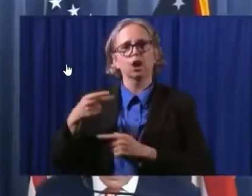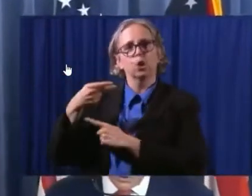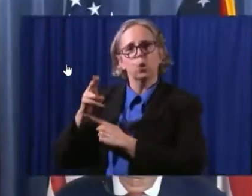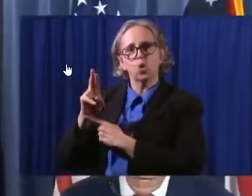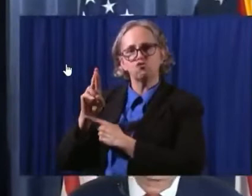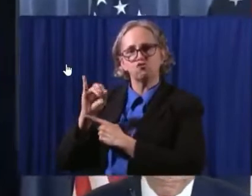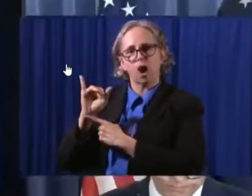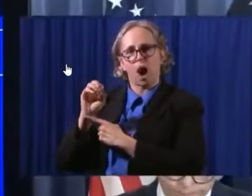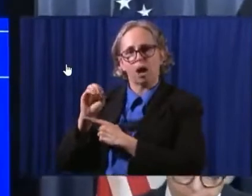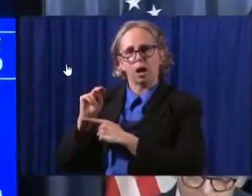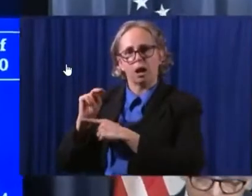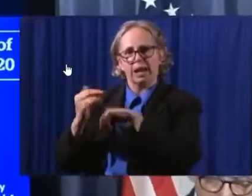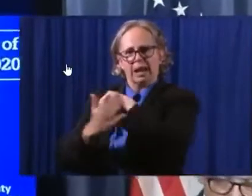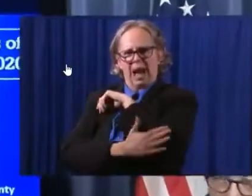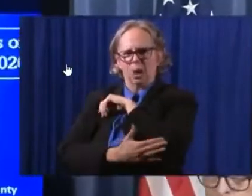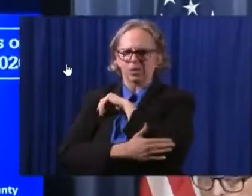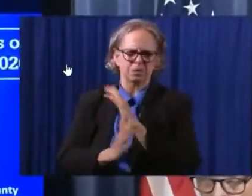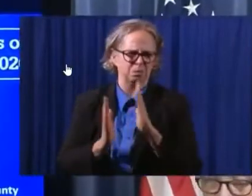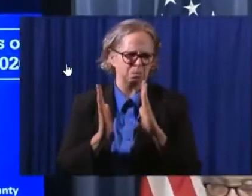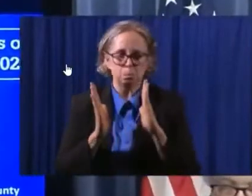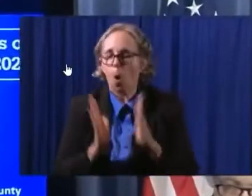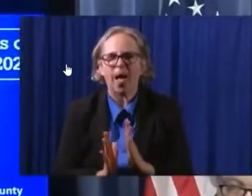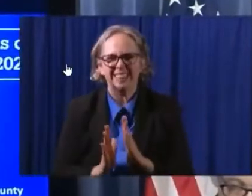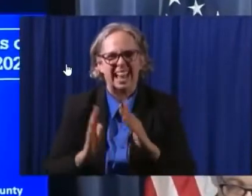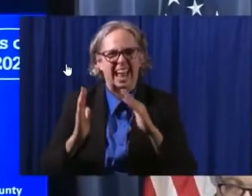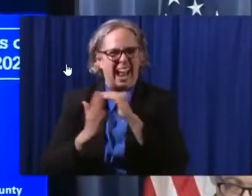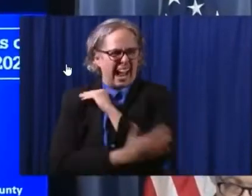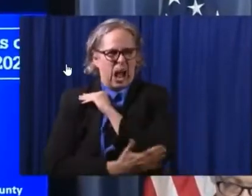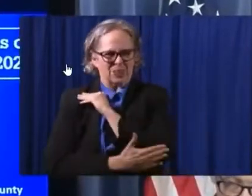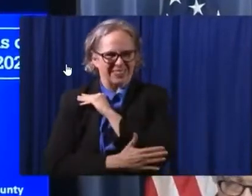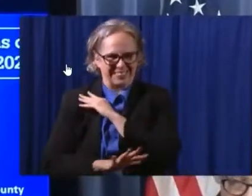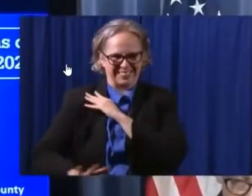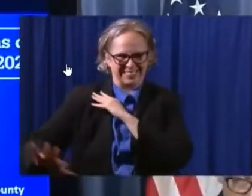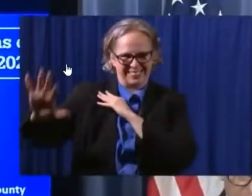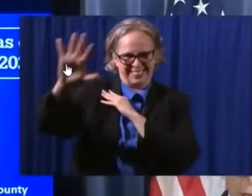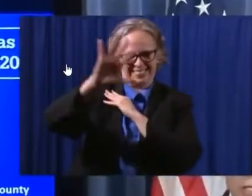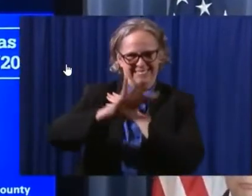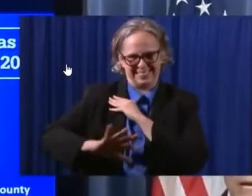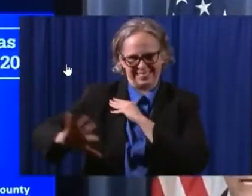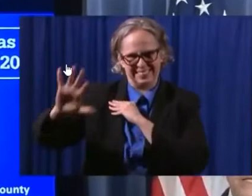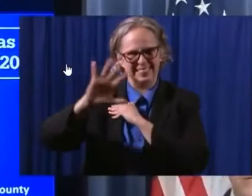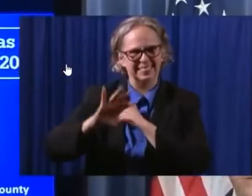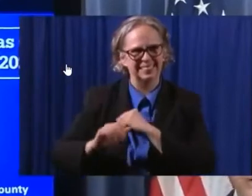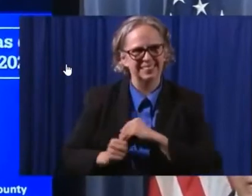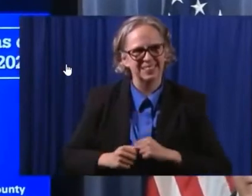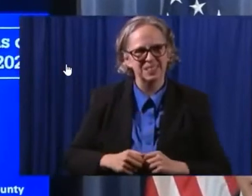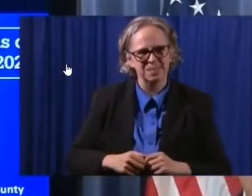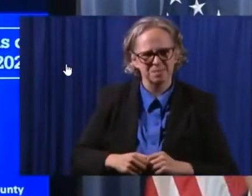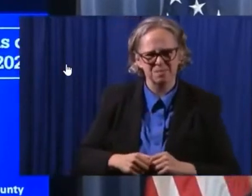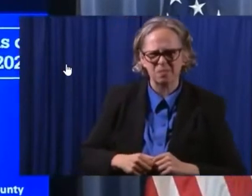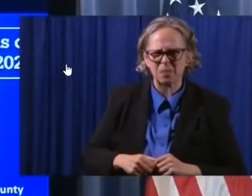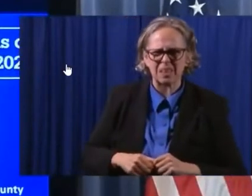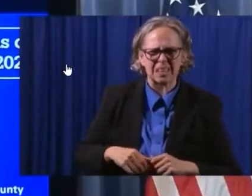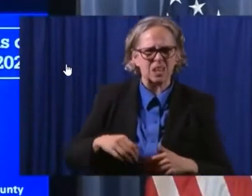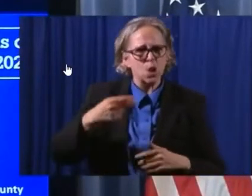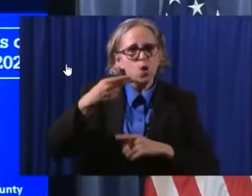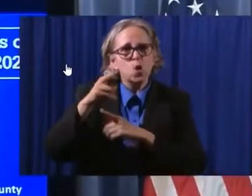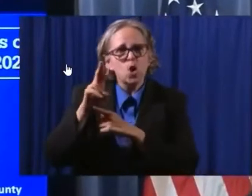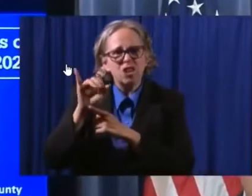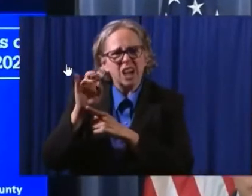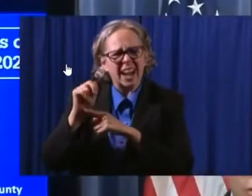far our smallest county, up on the red. We're seeing a spike in Huron County